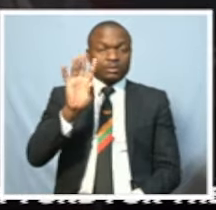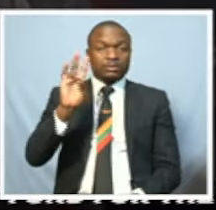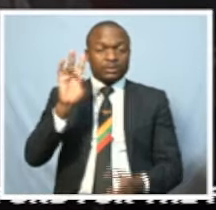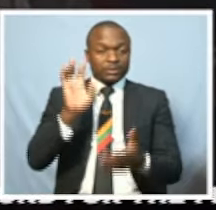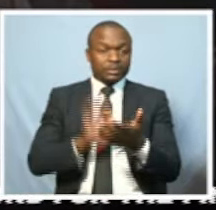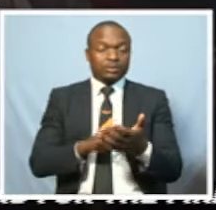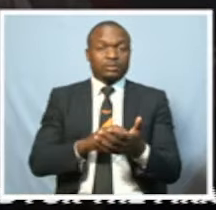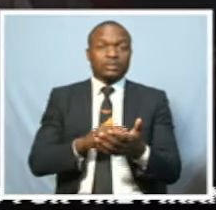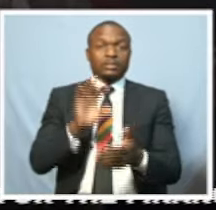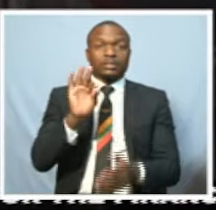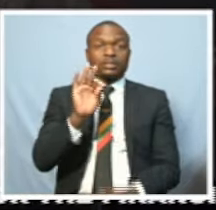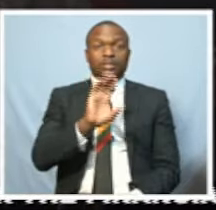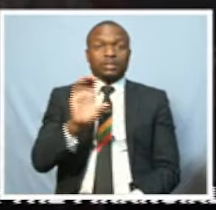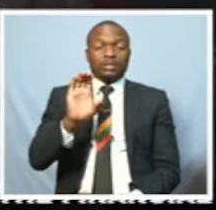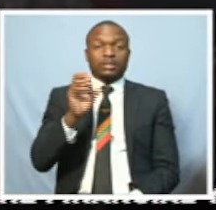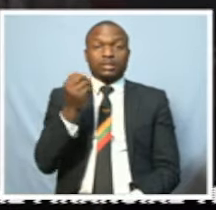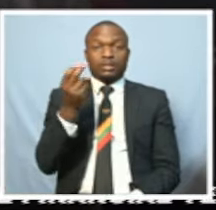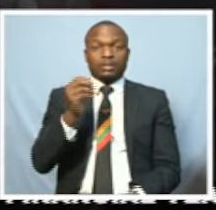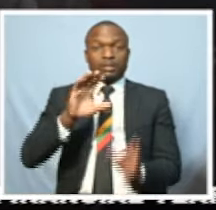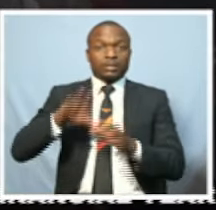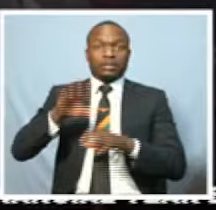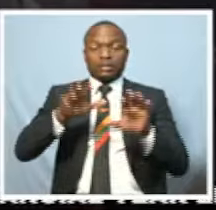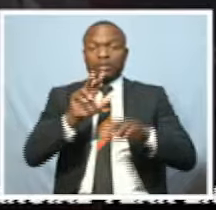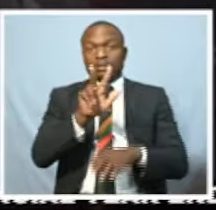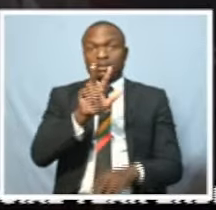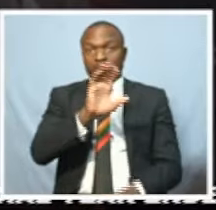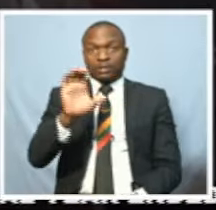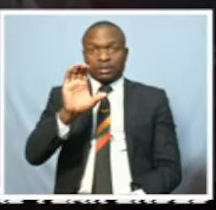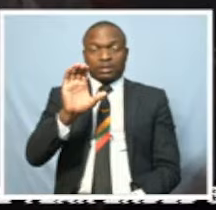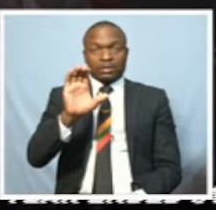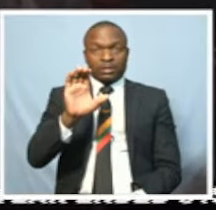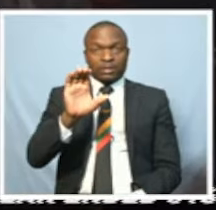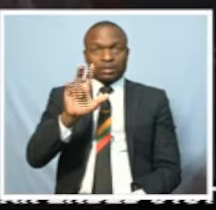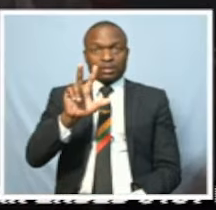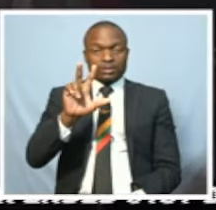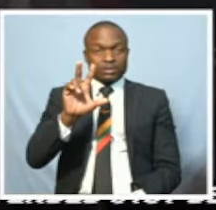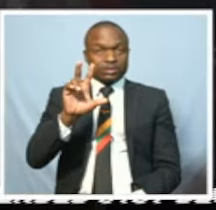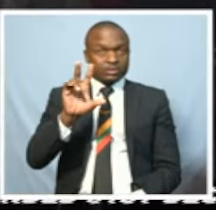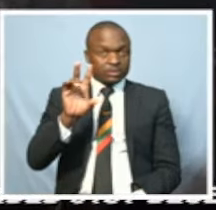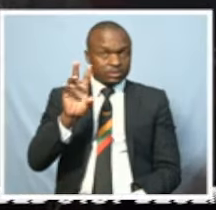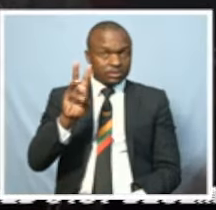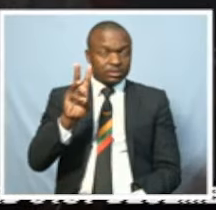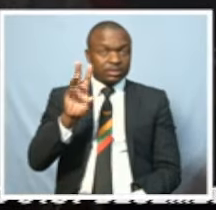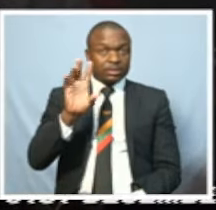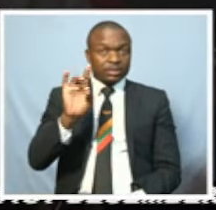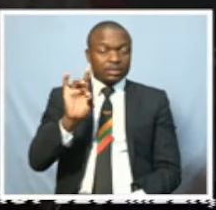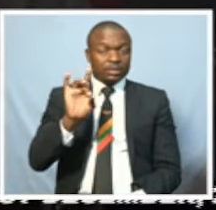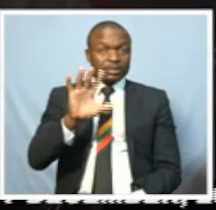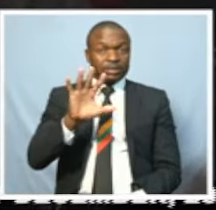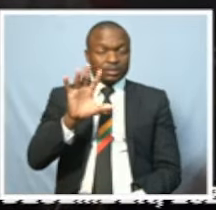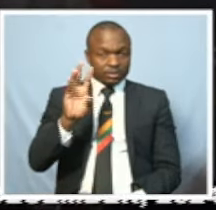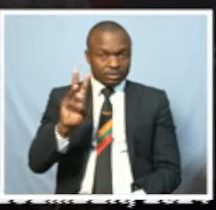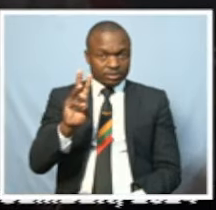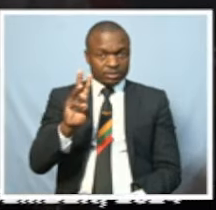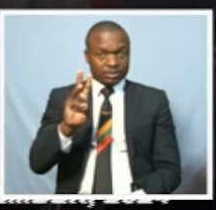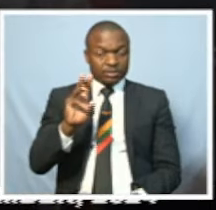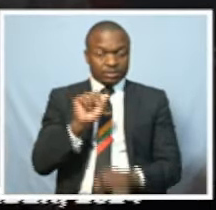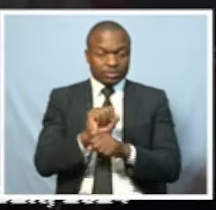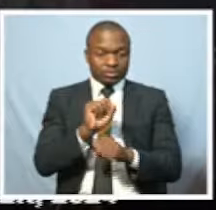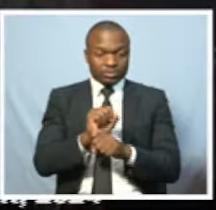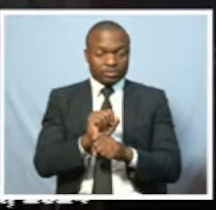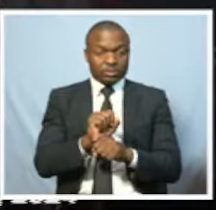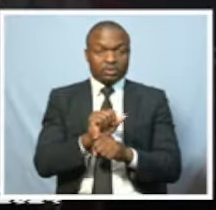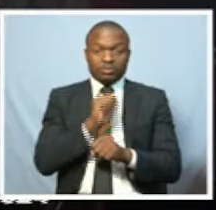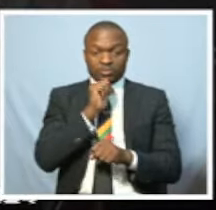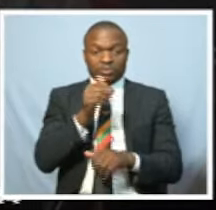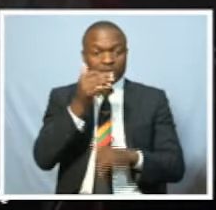447,912, leaving a balance of 336,868. And the outstanding works included plumbing,